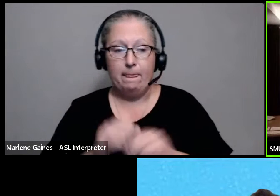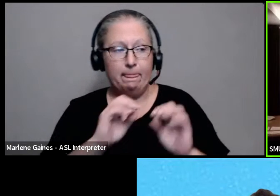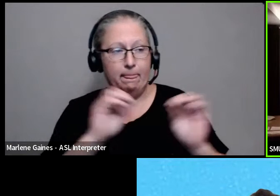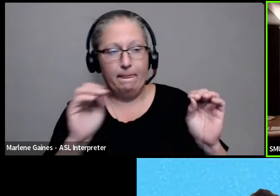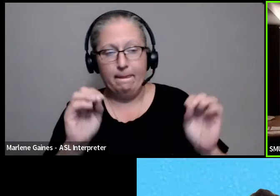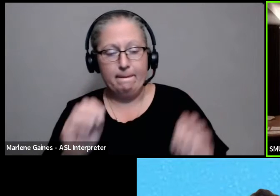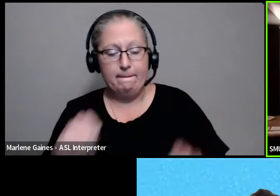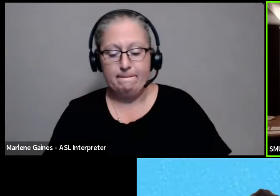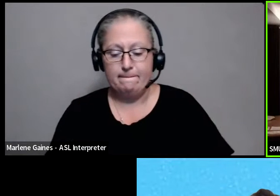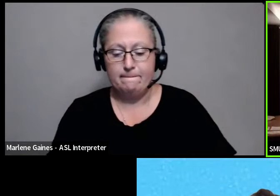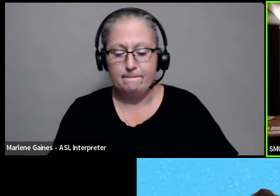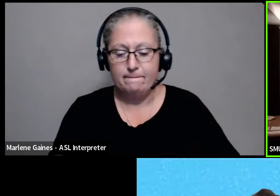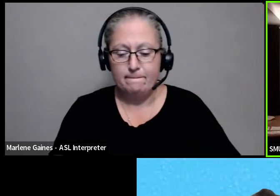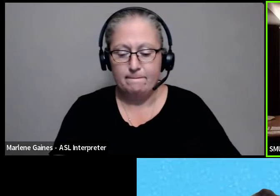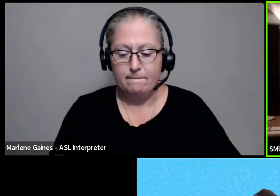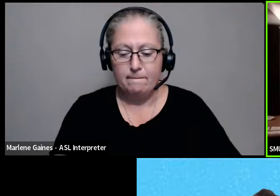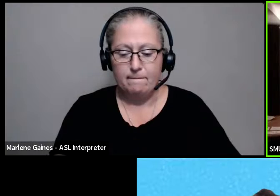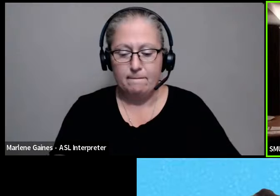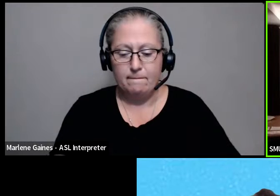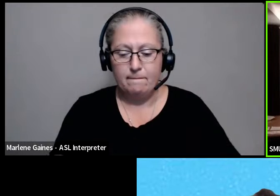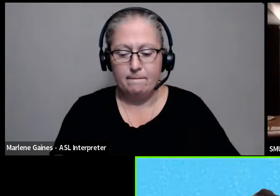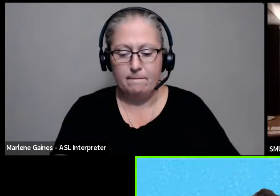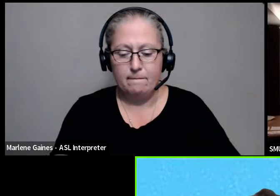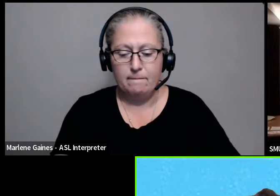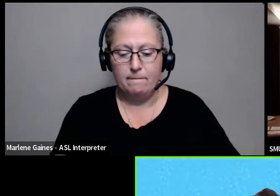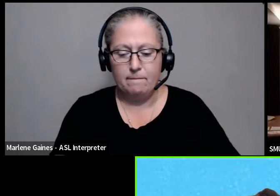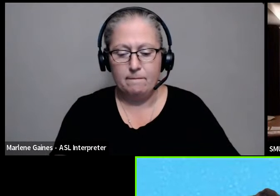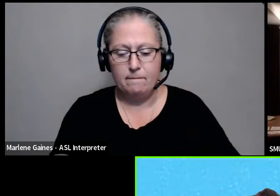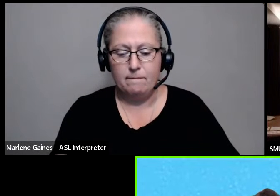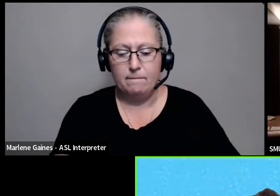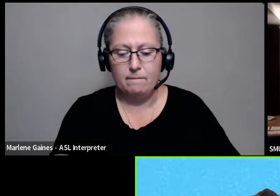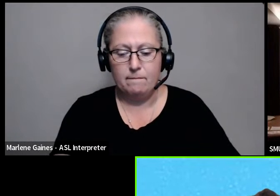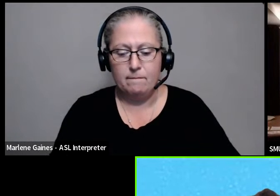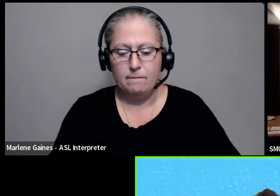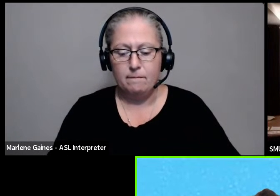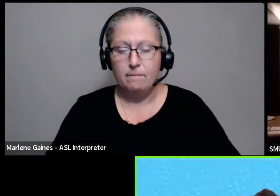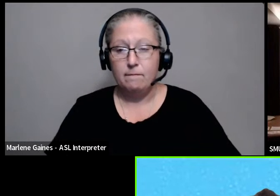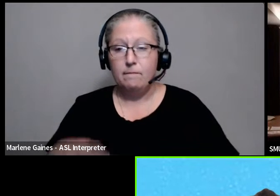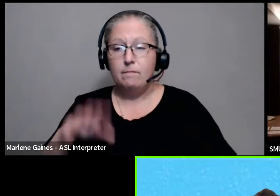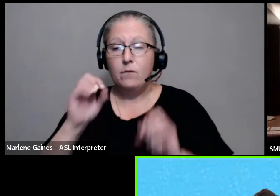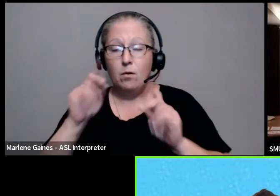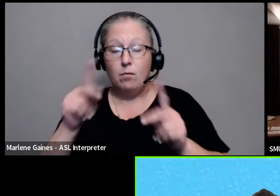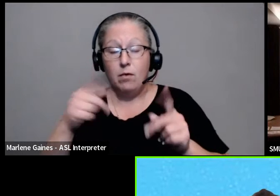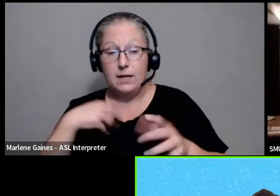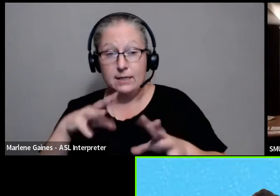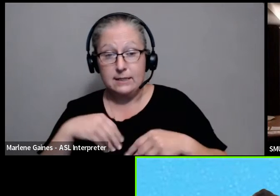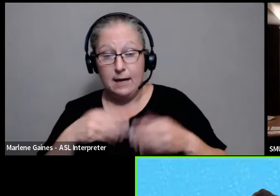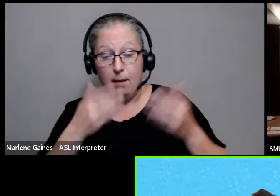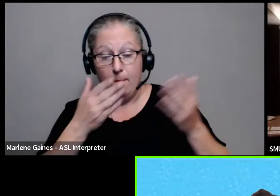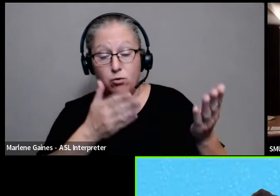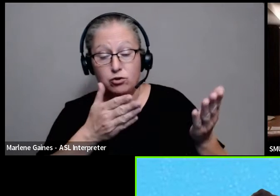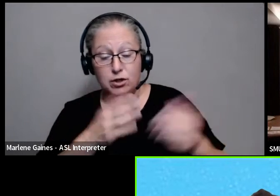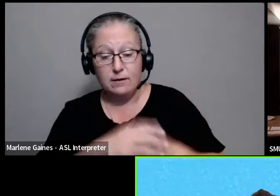No. Thank you. Okay, I could take a motion.